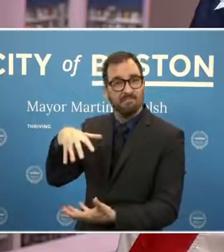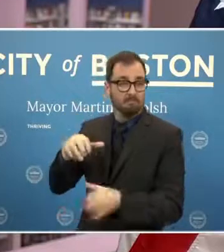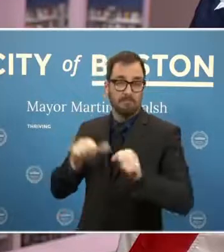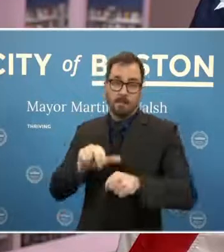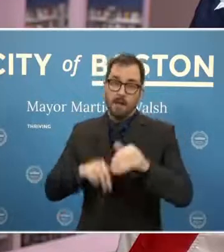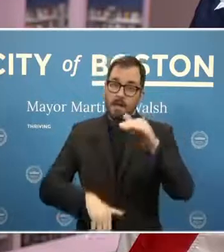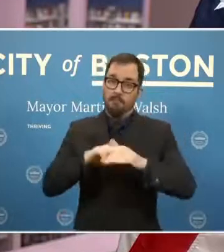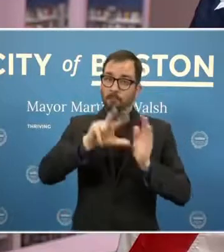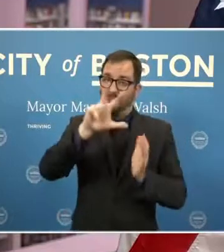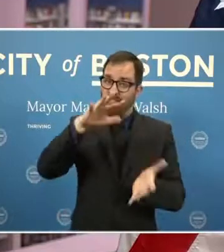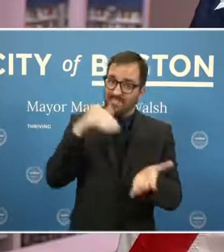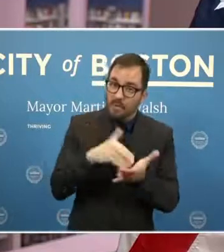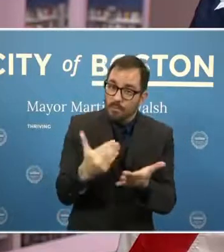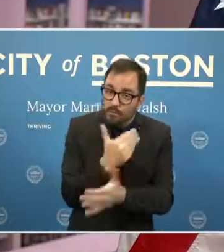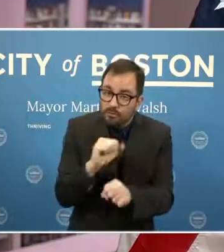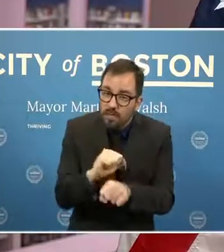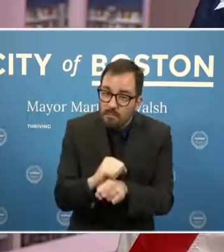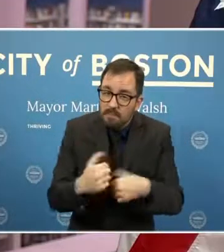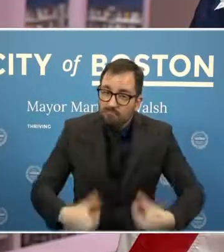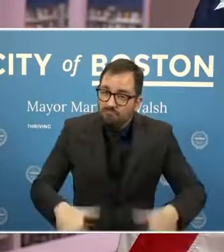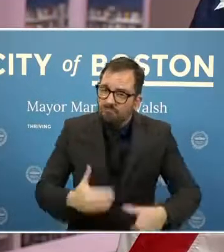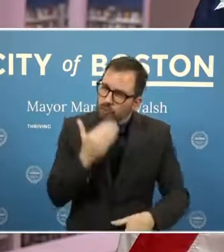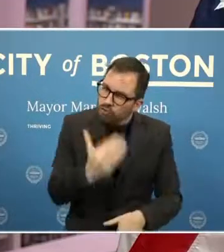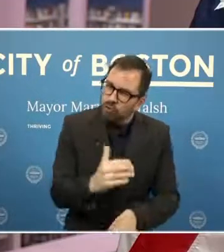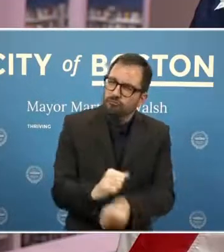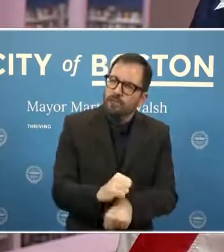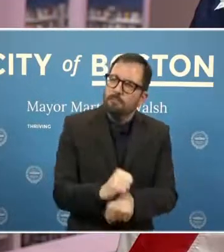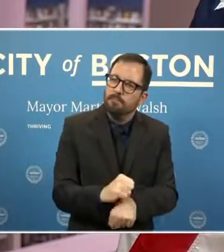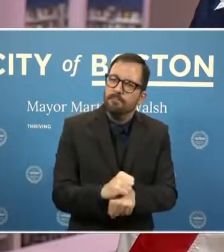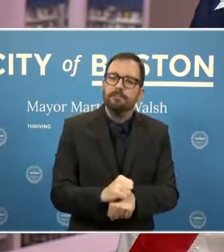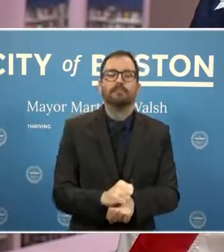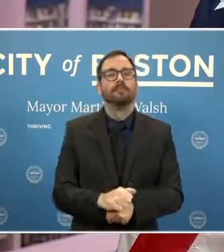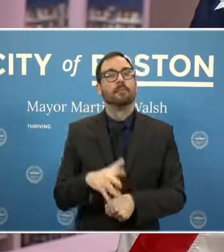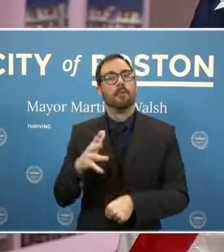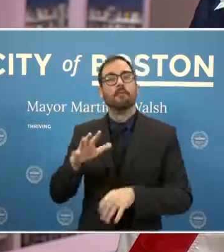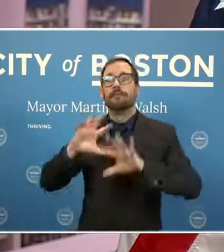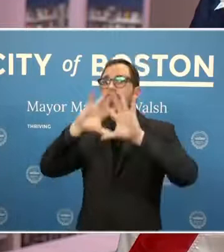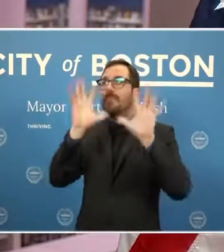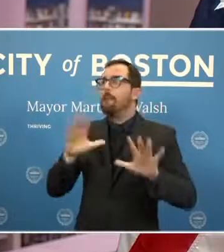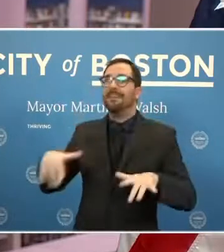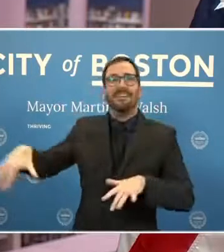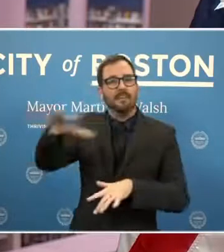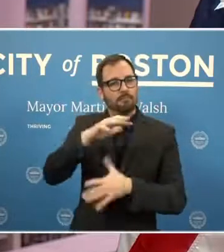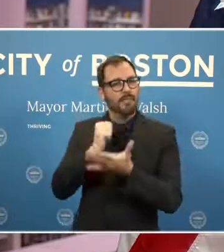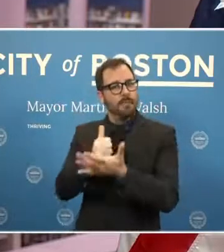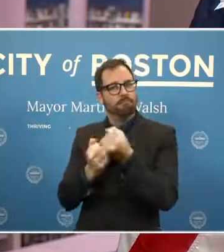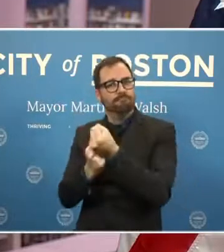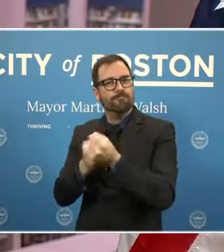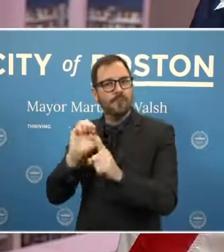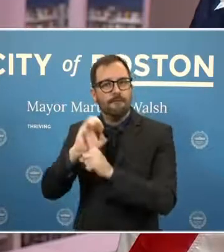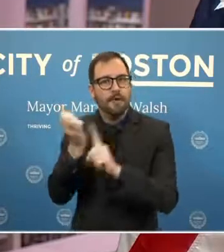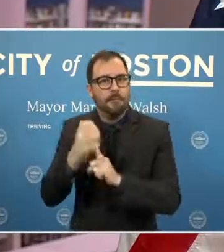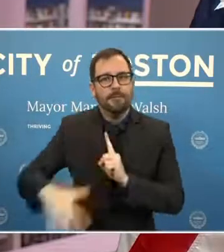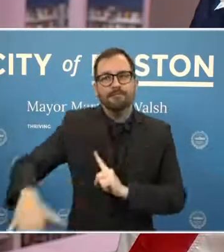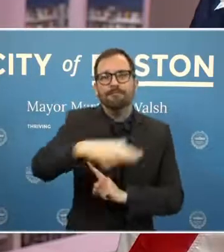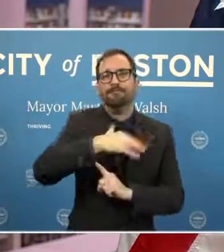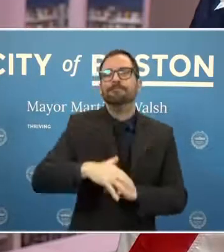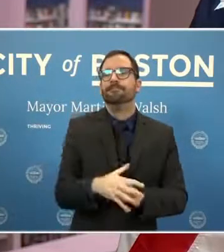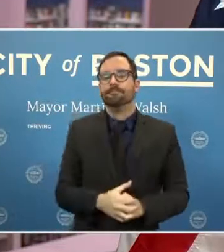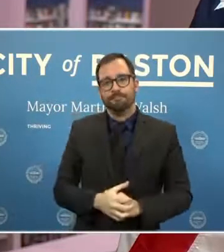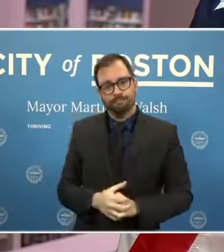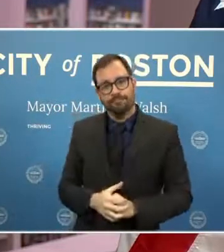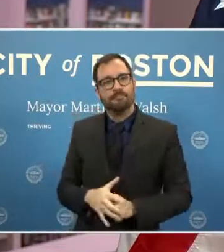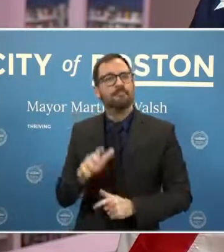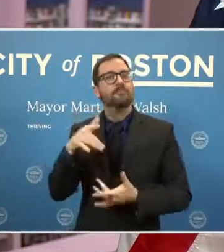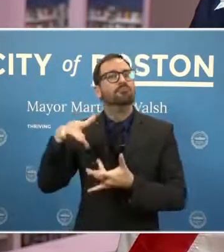through our resiliency investment and climate policies. Tourism jobs, promoting diversity in businesses in every neighborhood. And